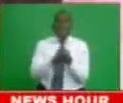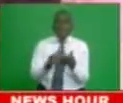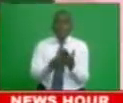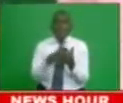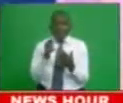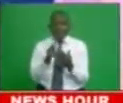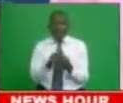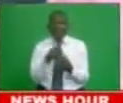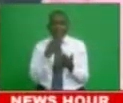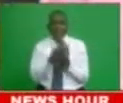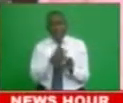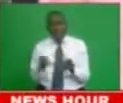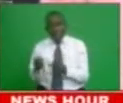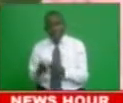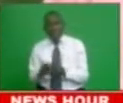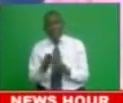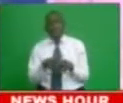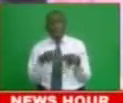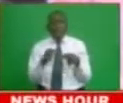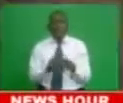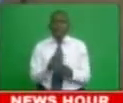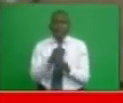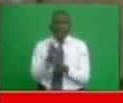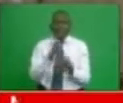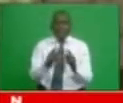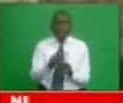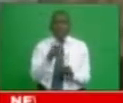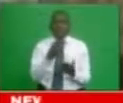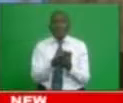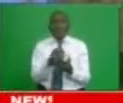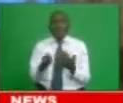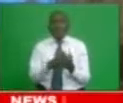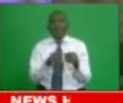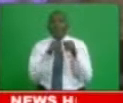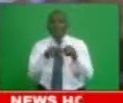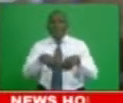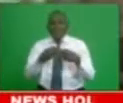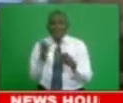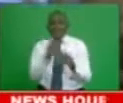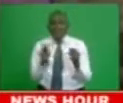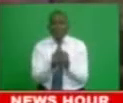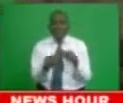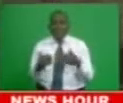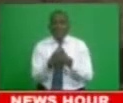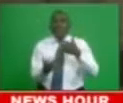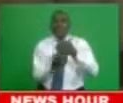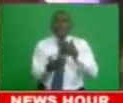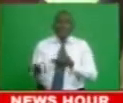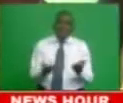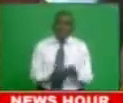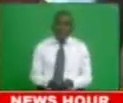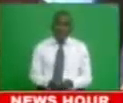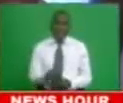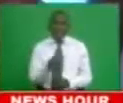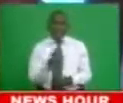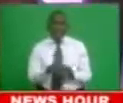for being innovative and prompt in attending to customers. He asked the bank to continue to provide the clients with technology-based services.